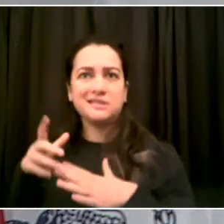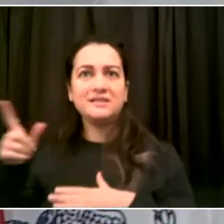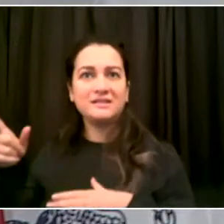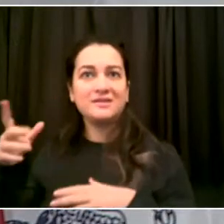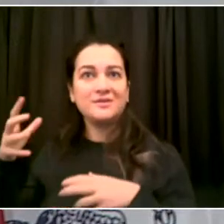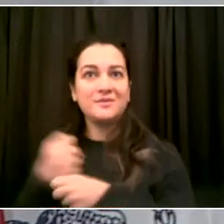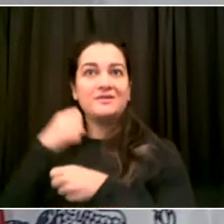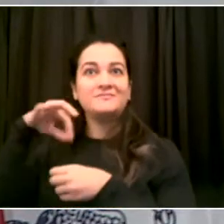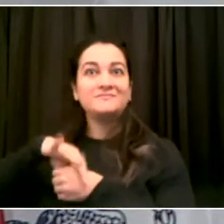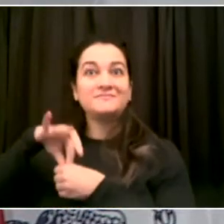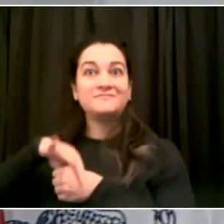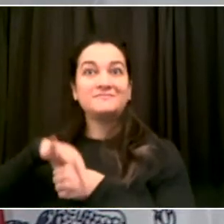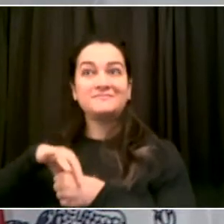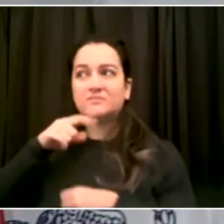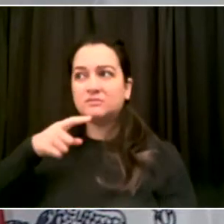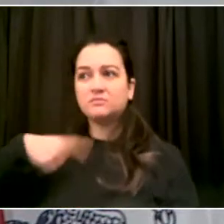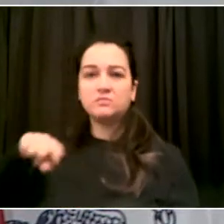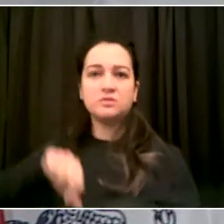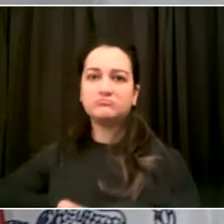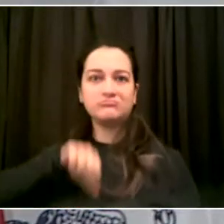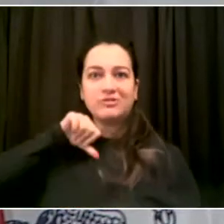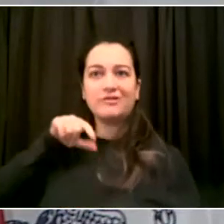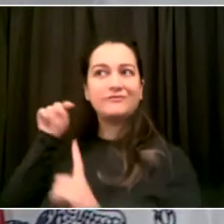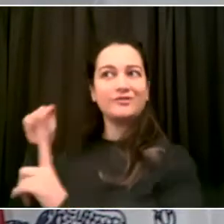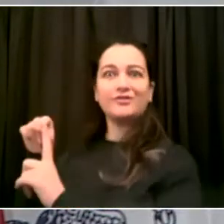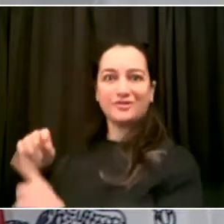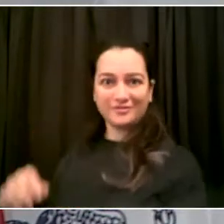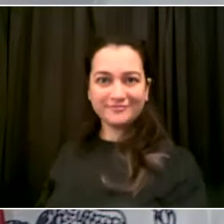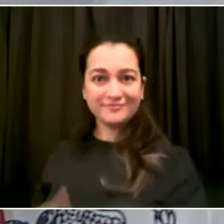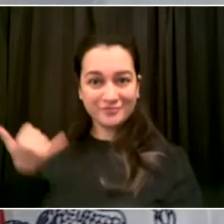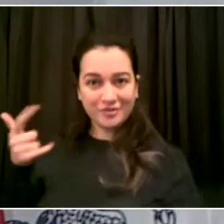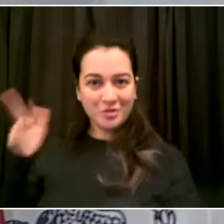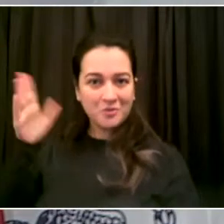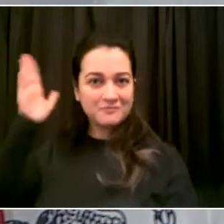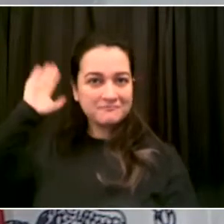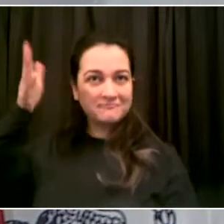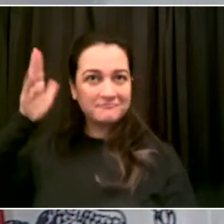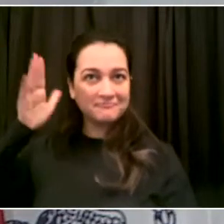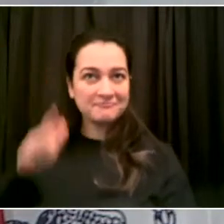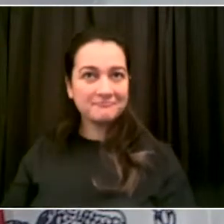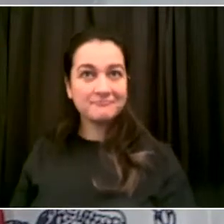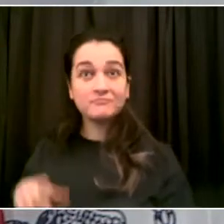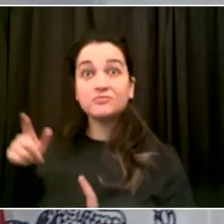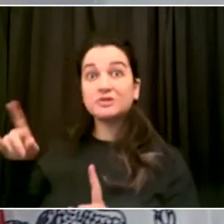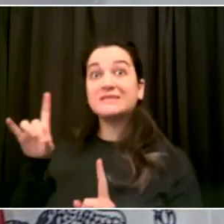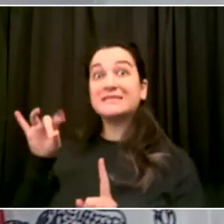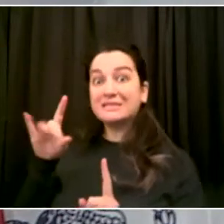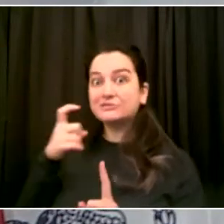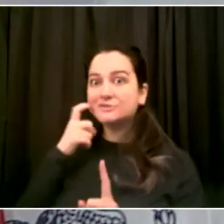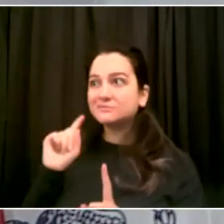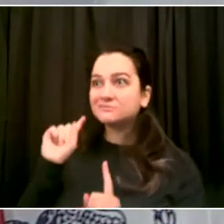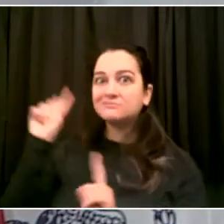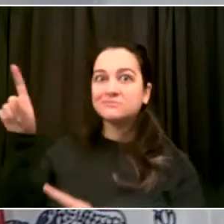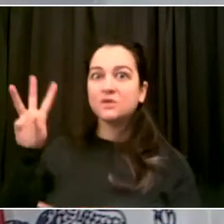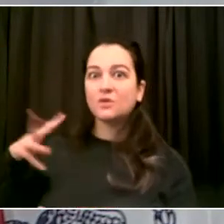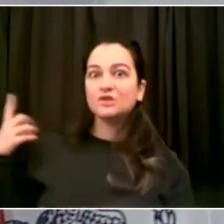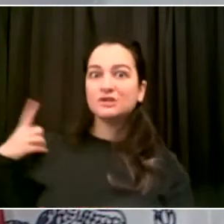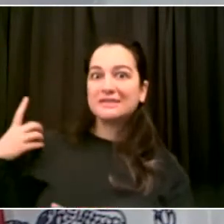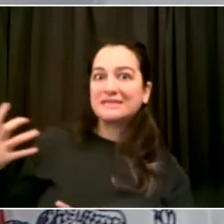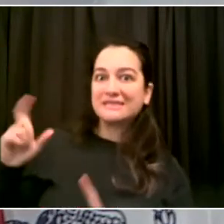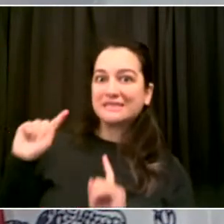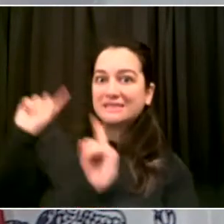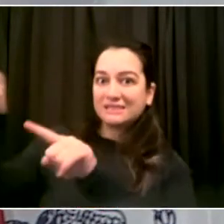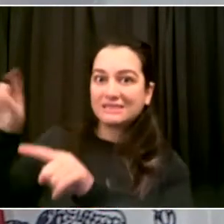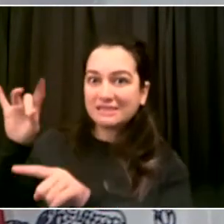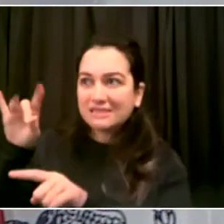she also fights for us in Washington, has been a leading voice to get New York City the help we need to come out of the